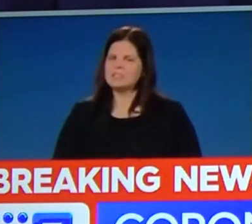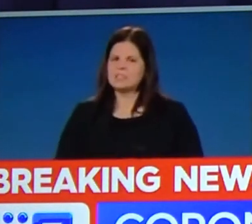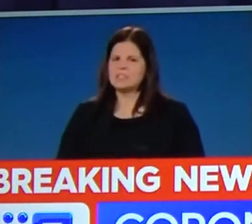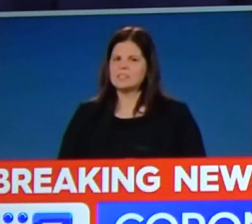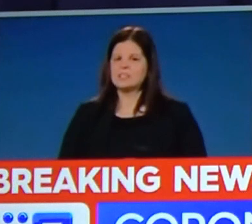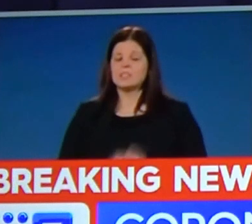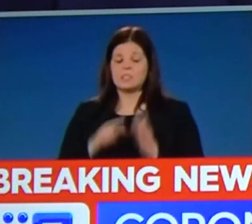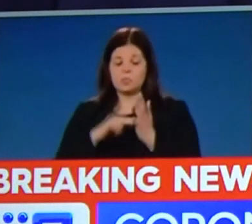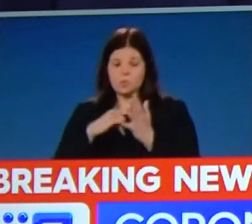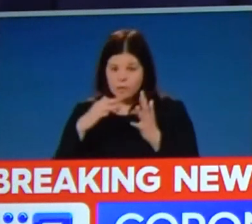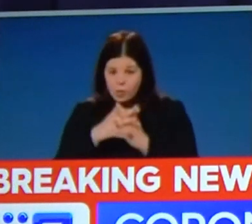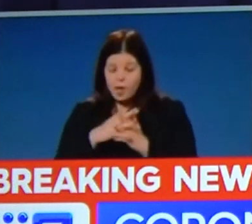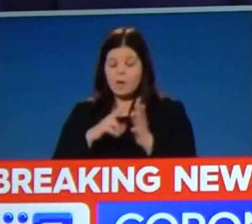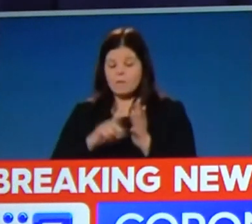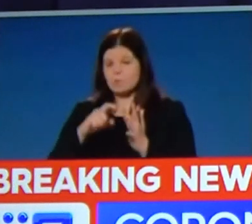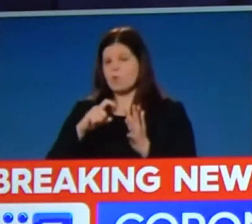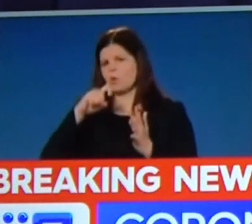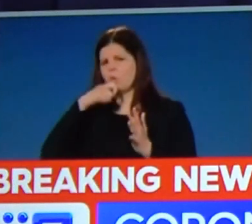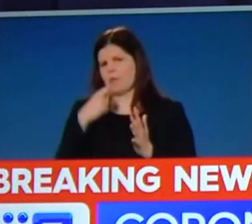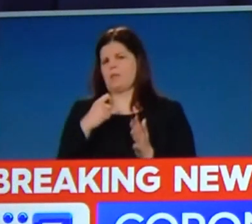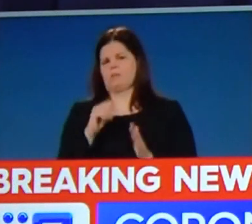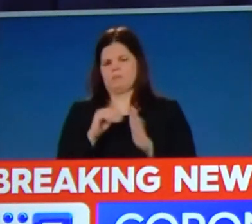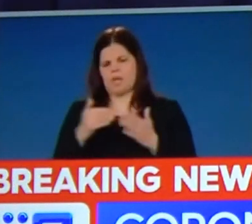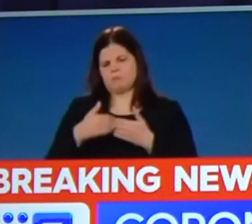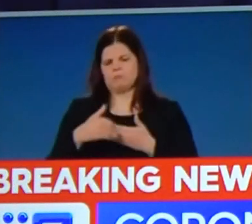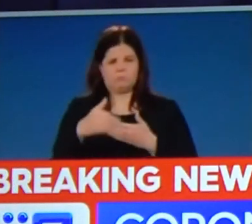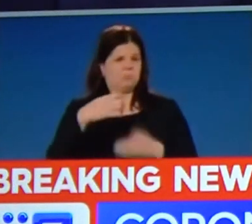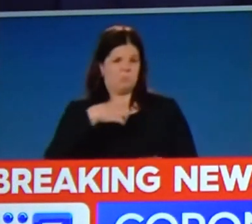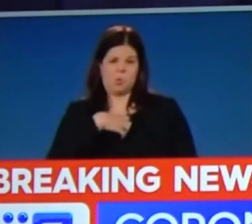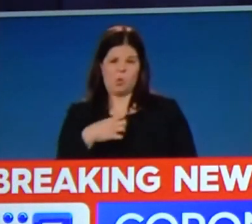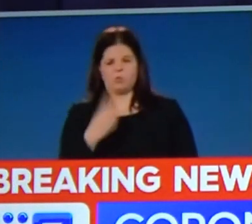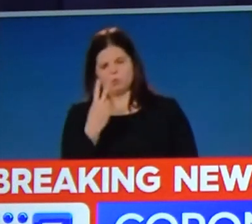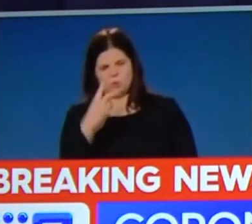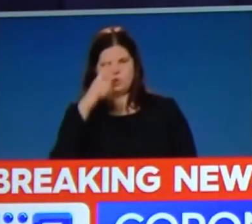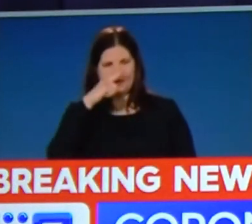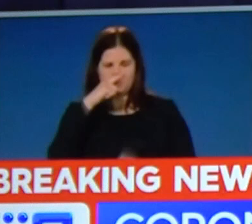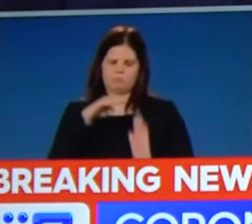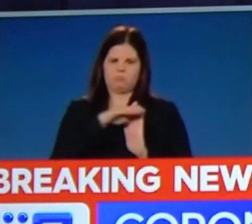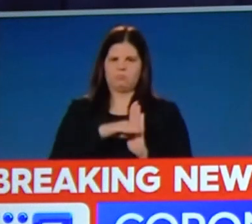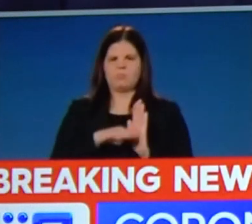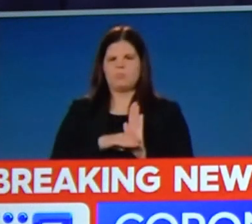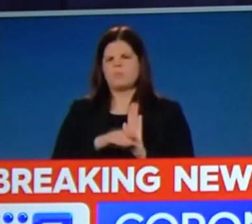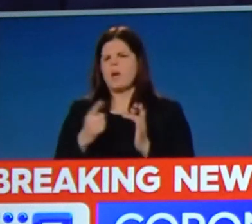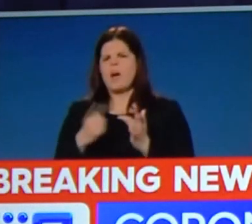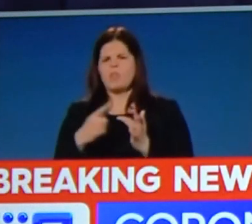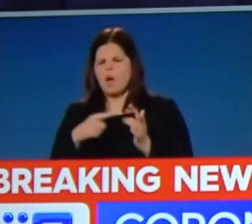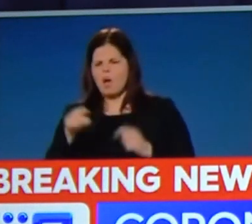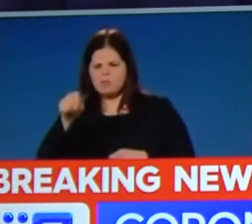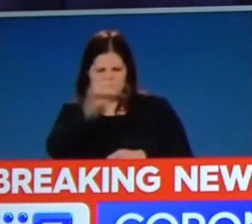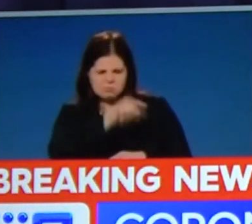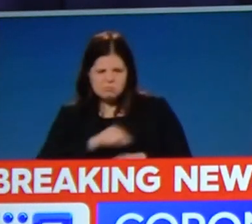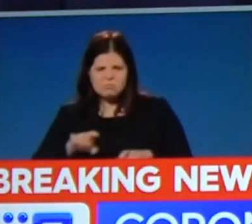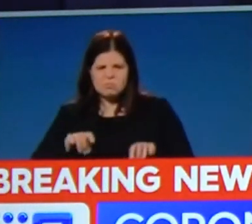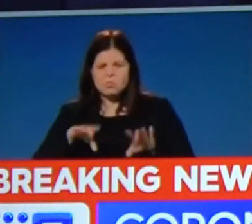move further down onto those two-person rules, is my understanding, but states and territories will make their own announcements about those